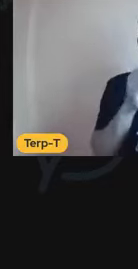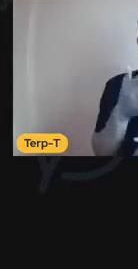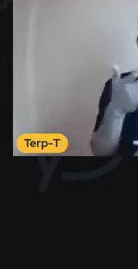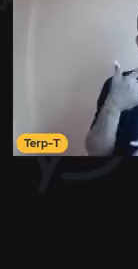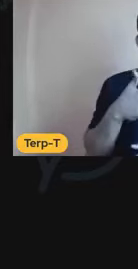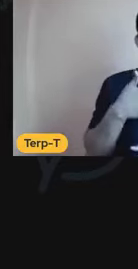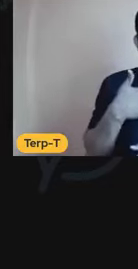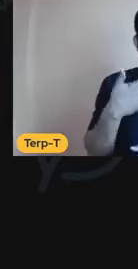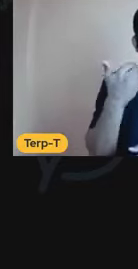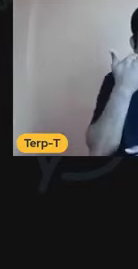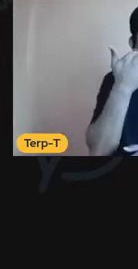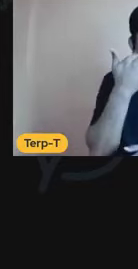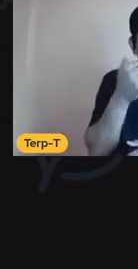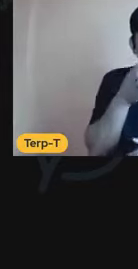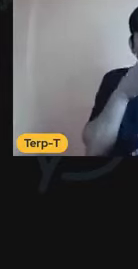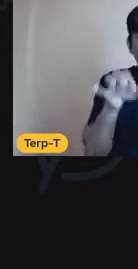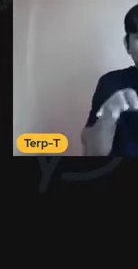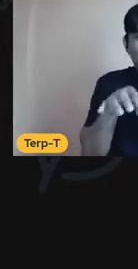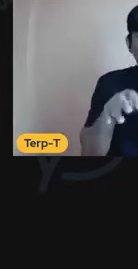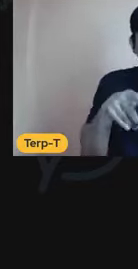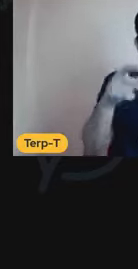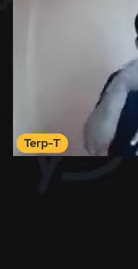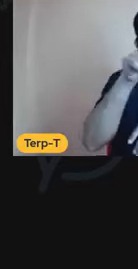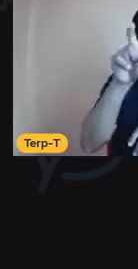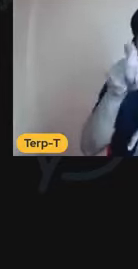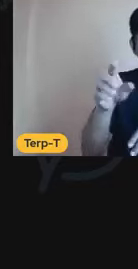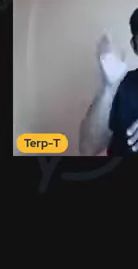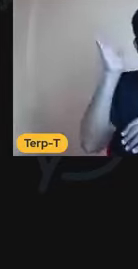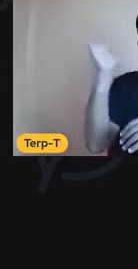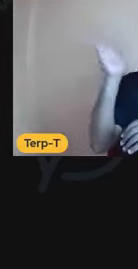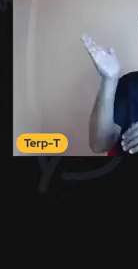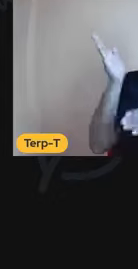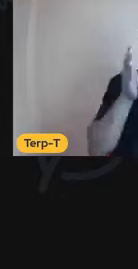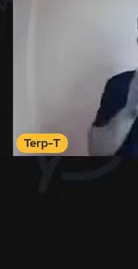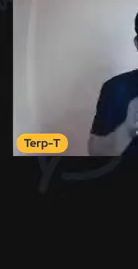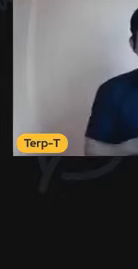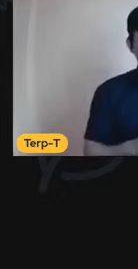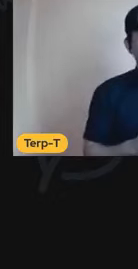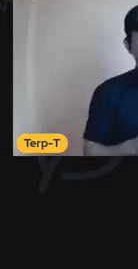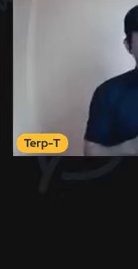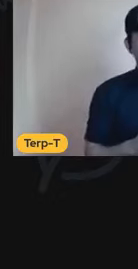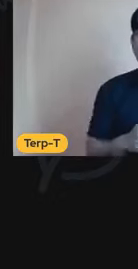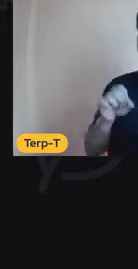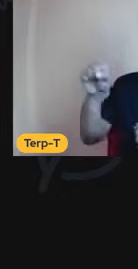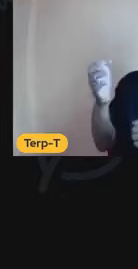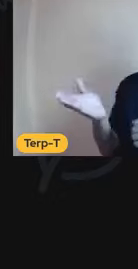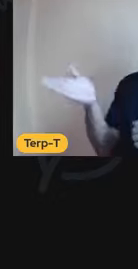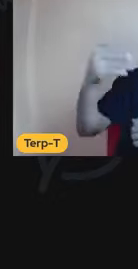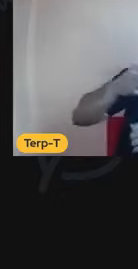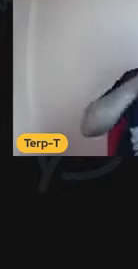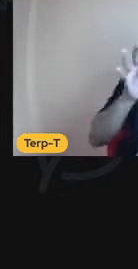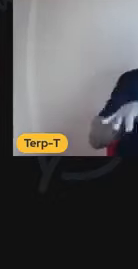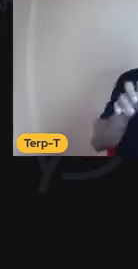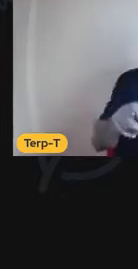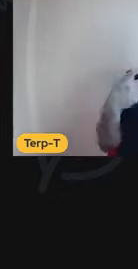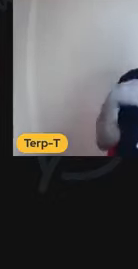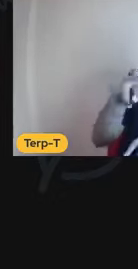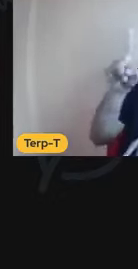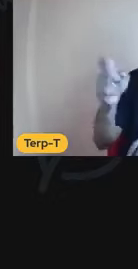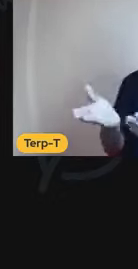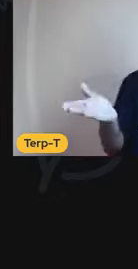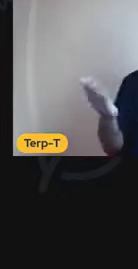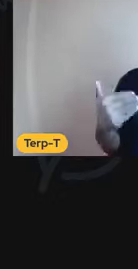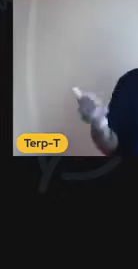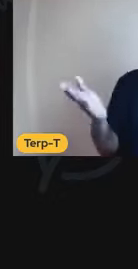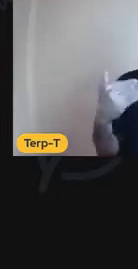any questions or queries that you have for our speakers. Yes, just comment down below if you have any questions.